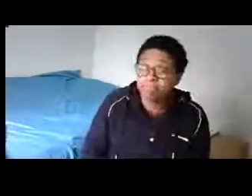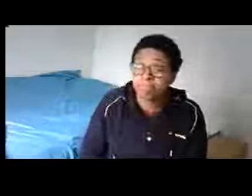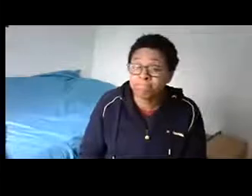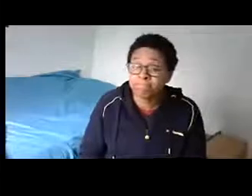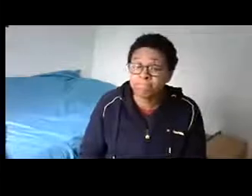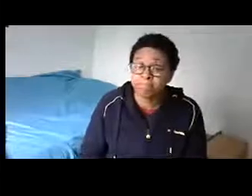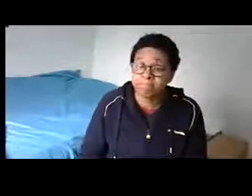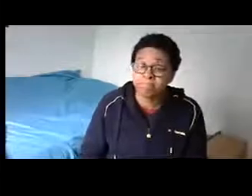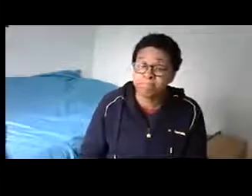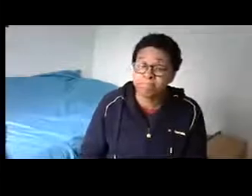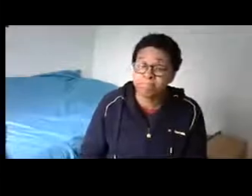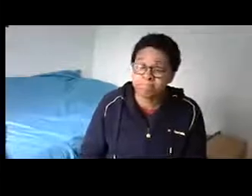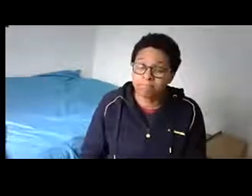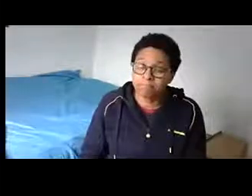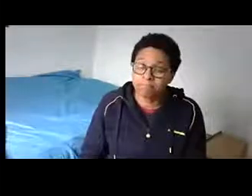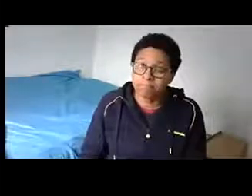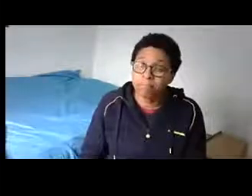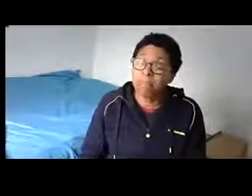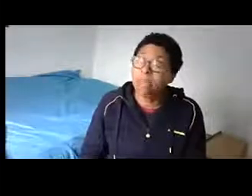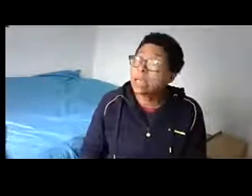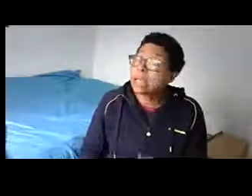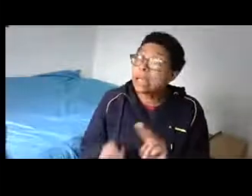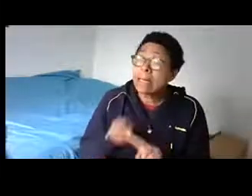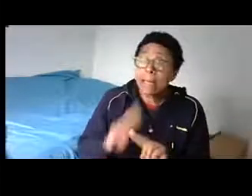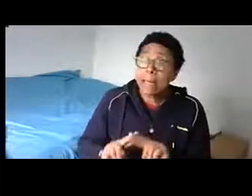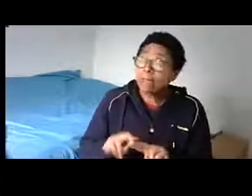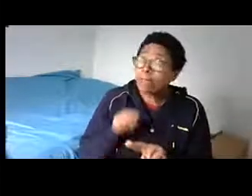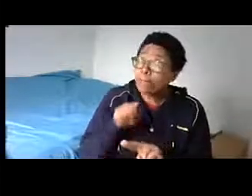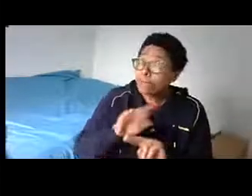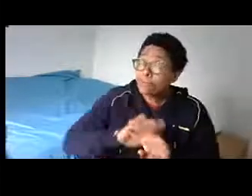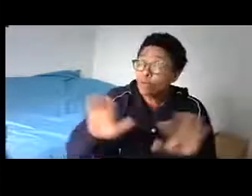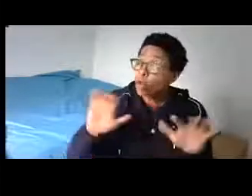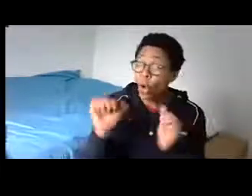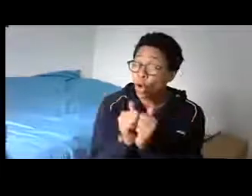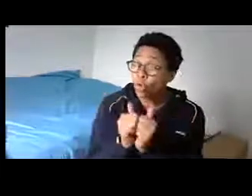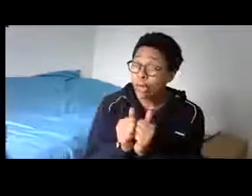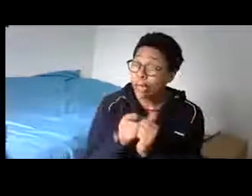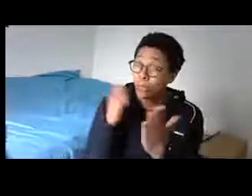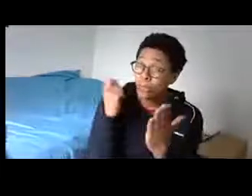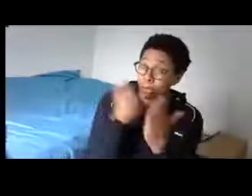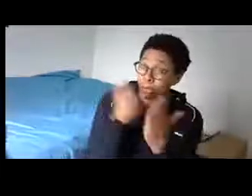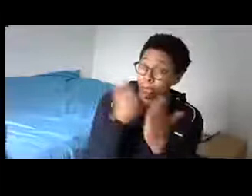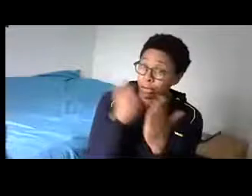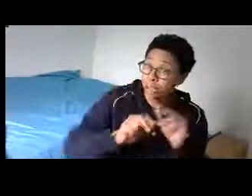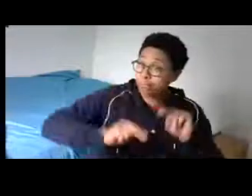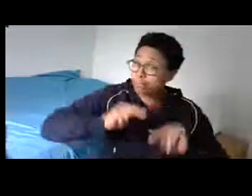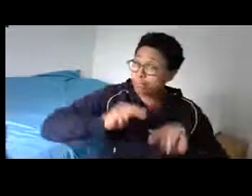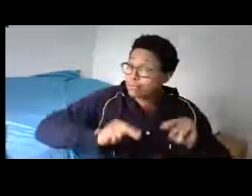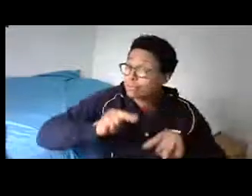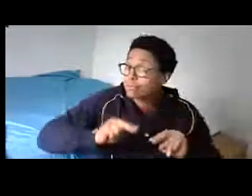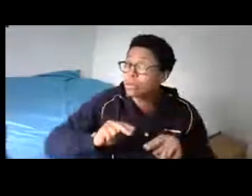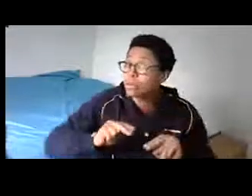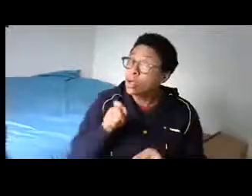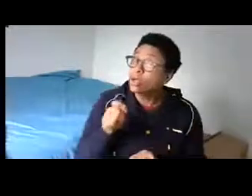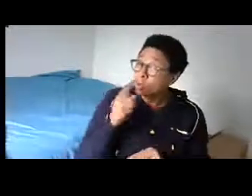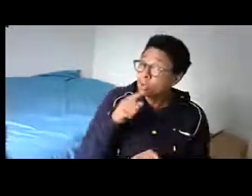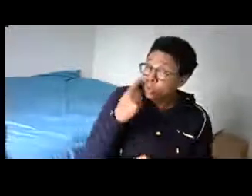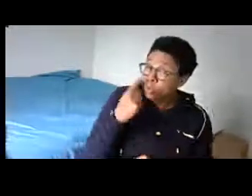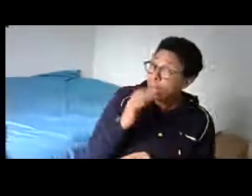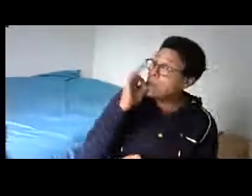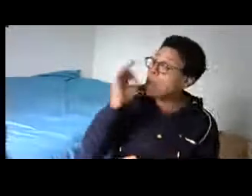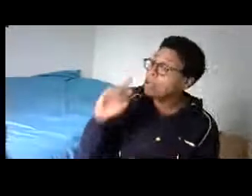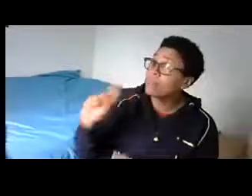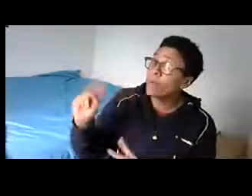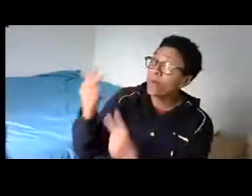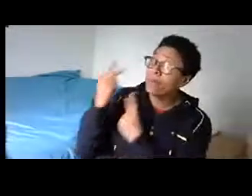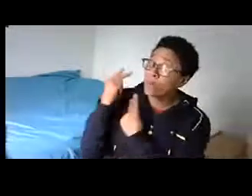So what if you don't agree with charging assessment? So first of all, you can ask for review. I don't know, different local authorities call this